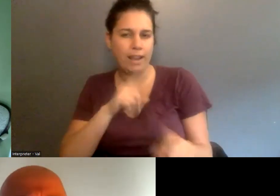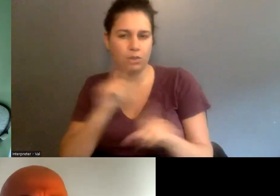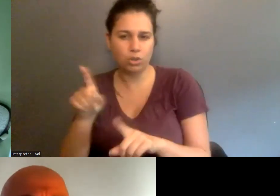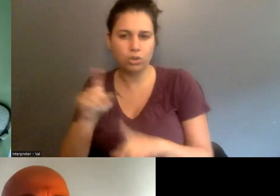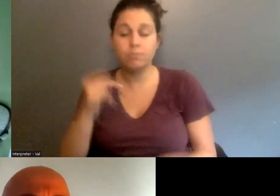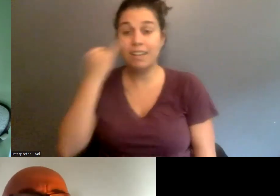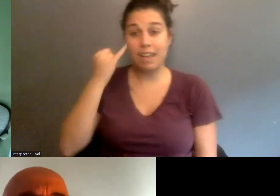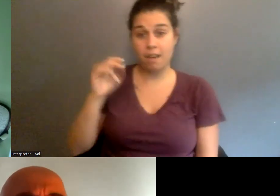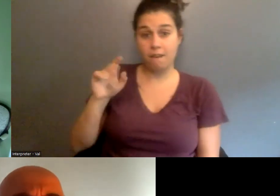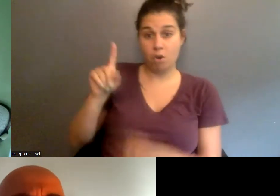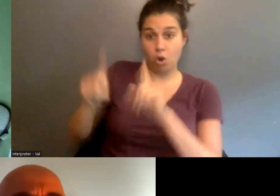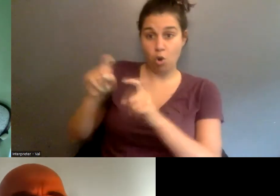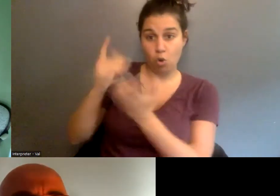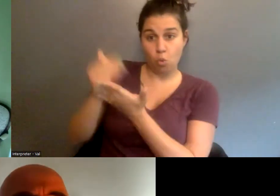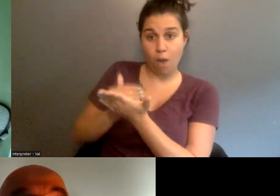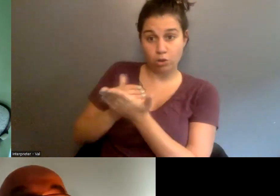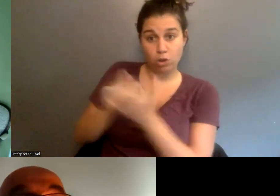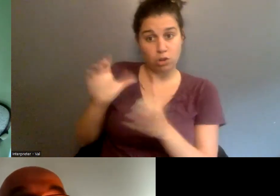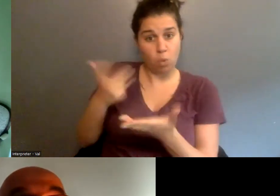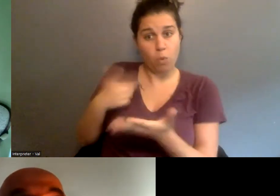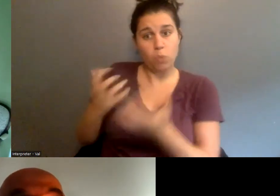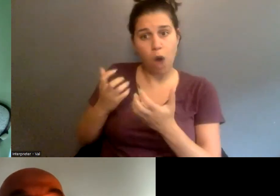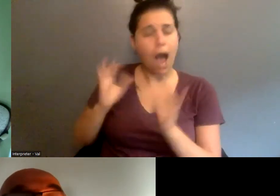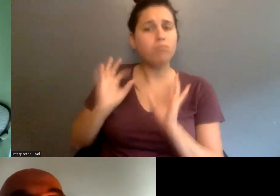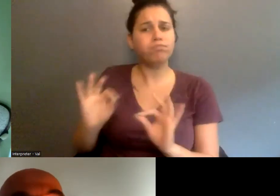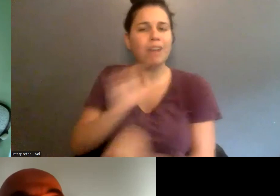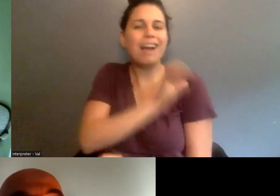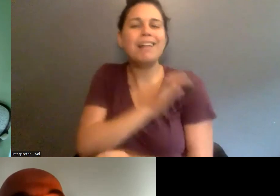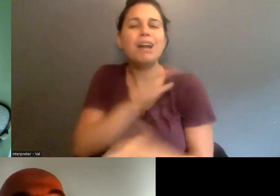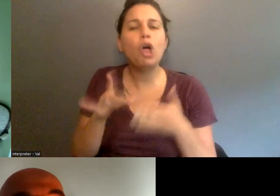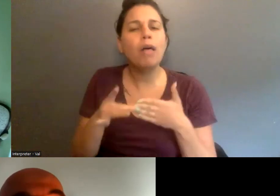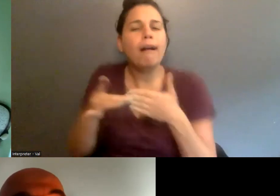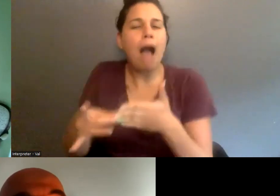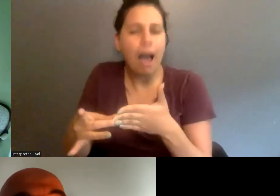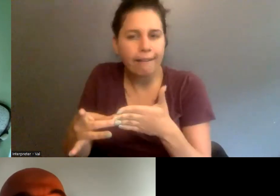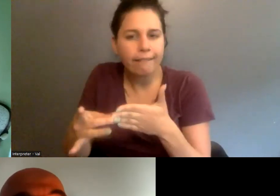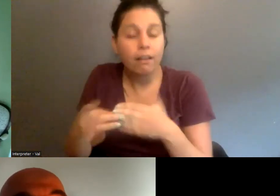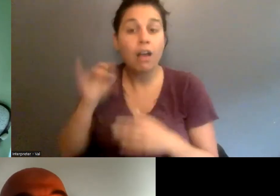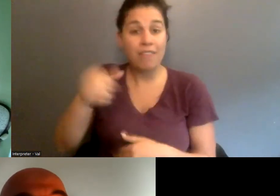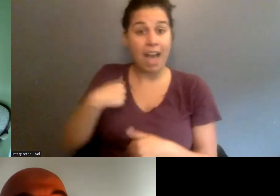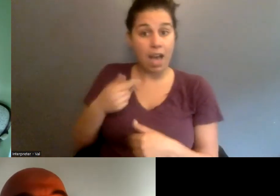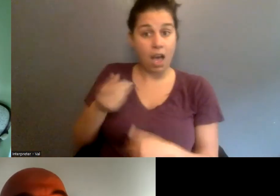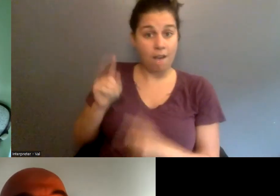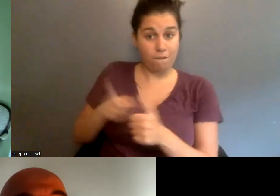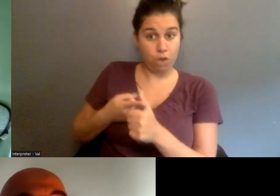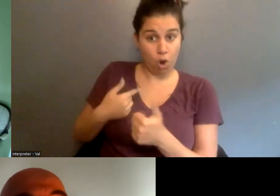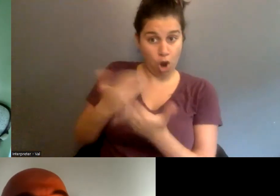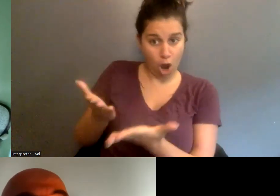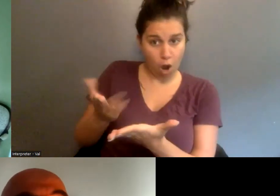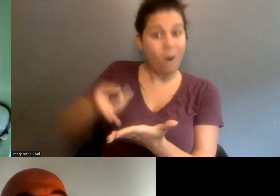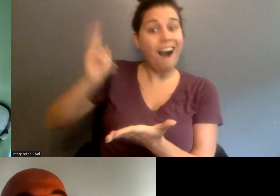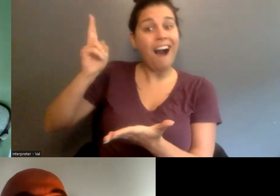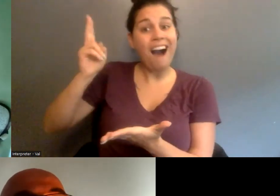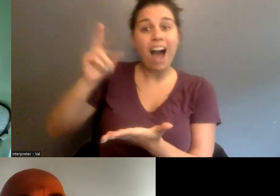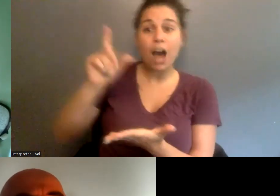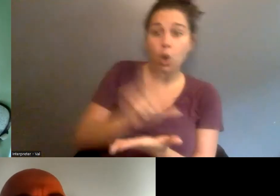what we want it to do, it could be just a useful clinical guide. So it could prompt further assessment when a person scores high or